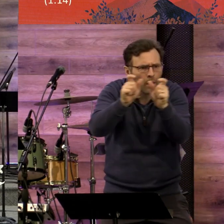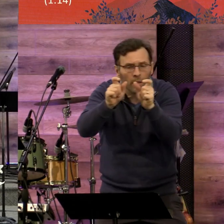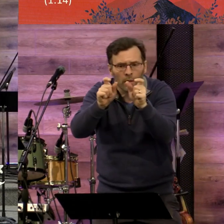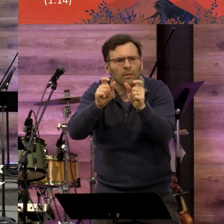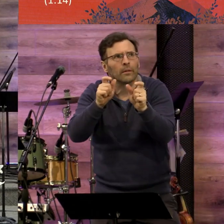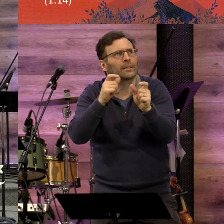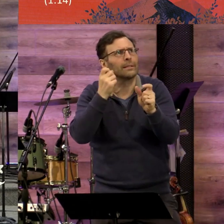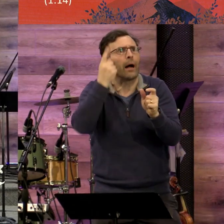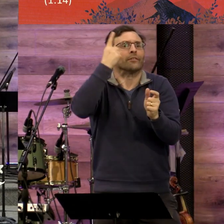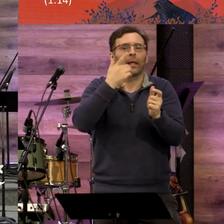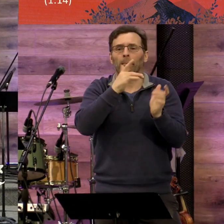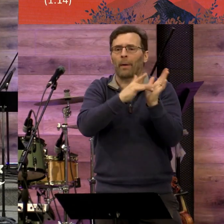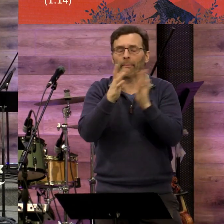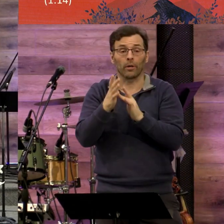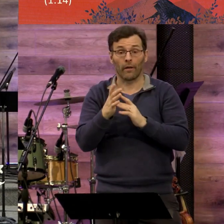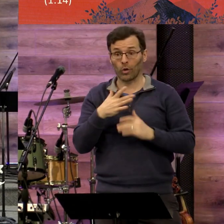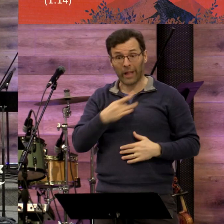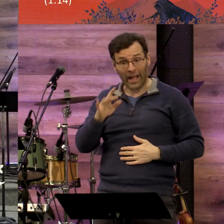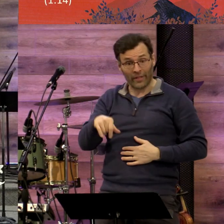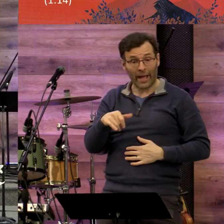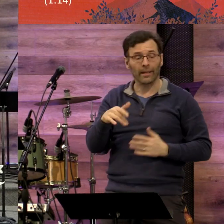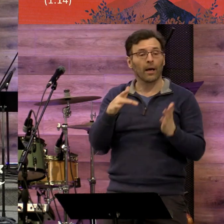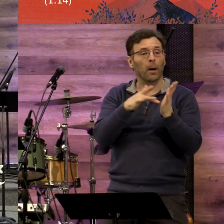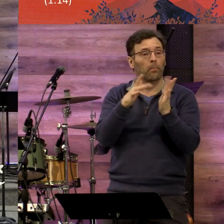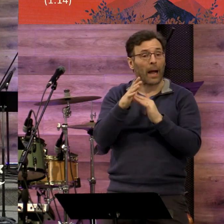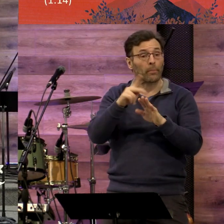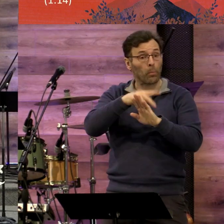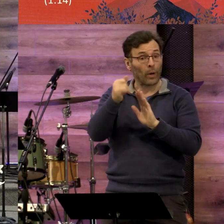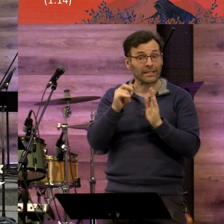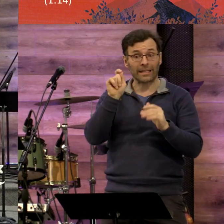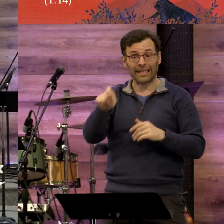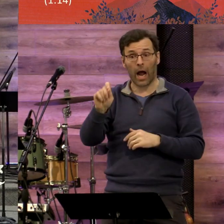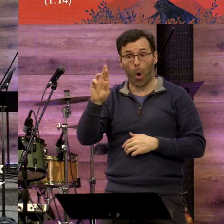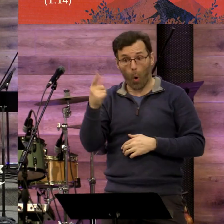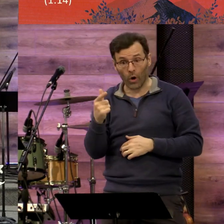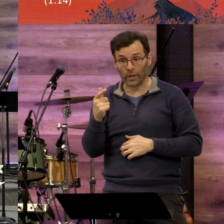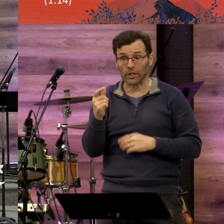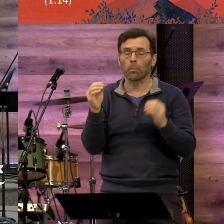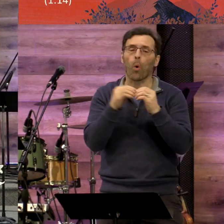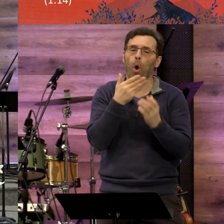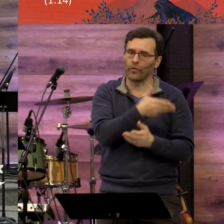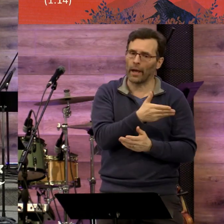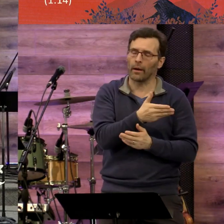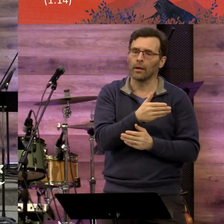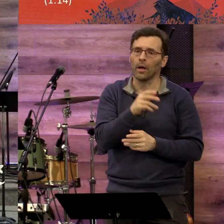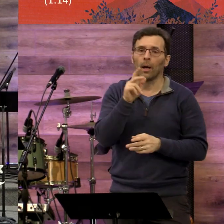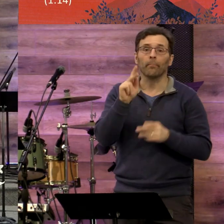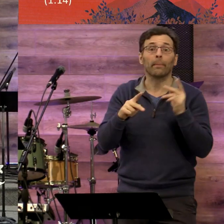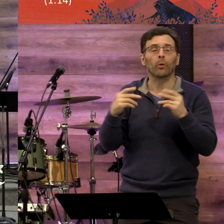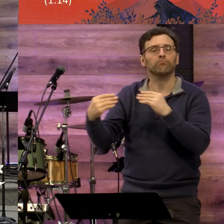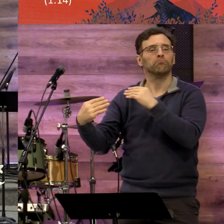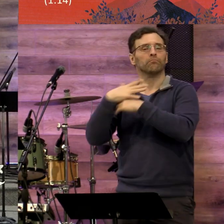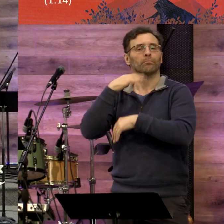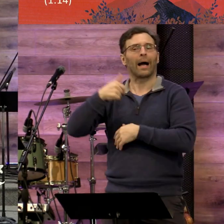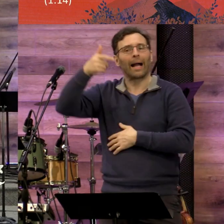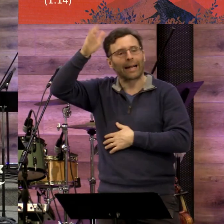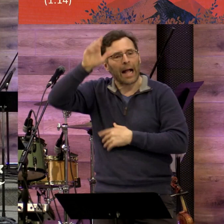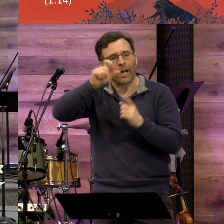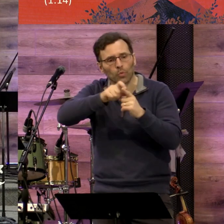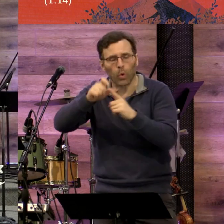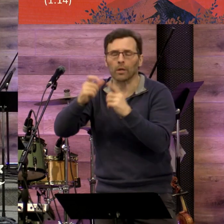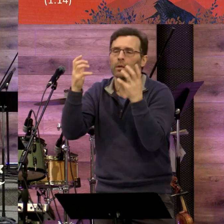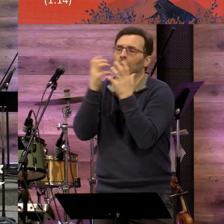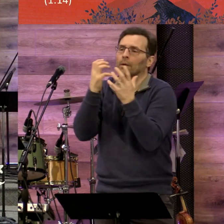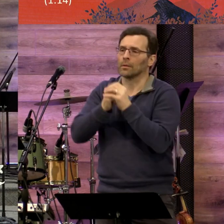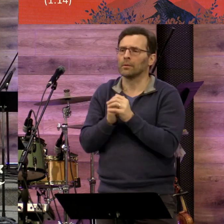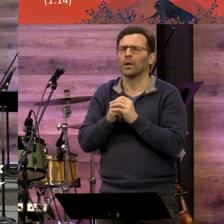that, there's so much more content at thebibleproject.org. As people that are shaped and formed by God's word, what a